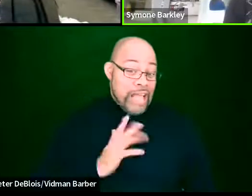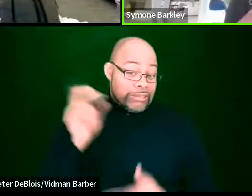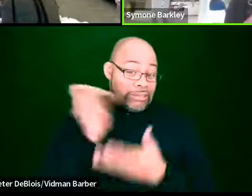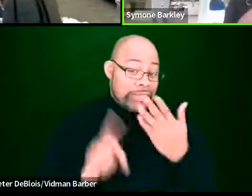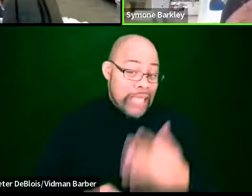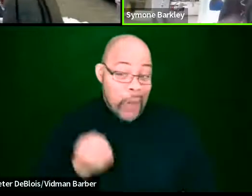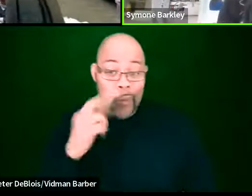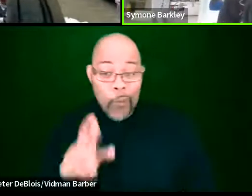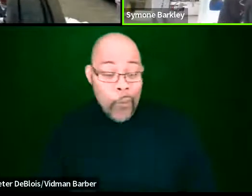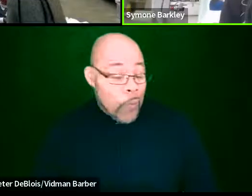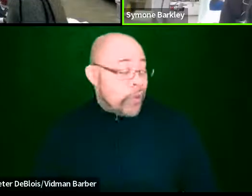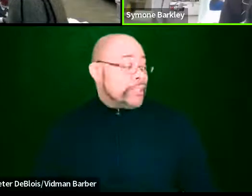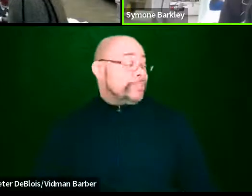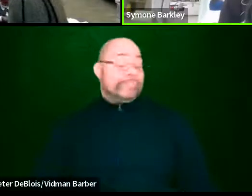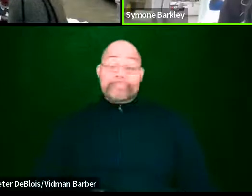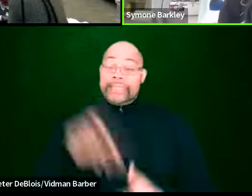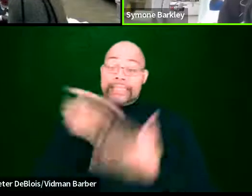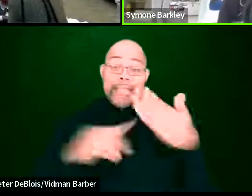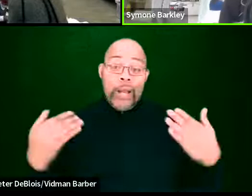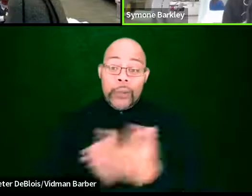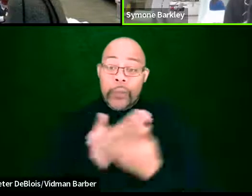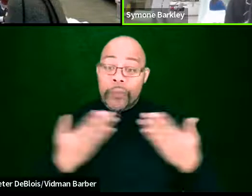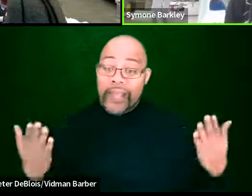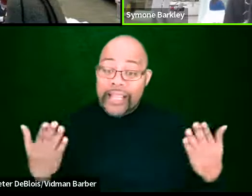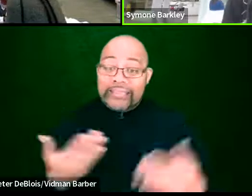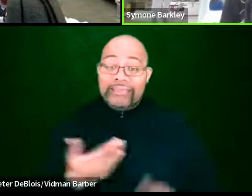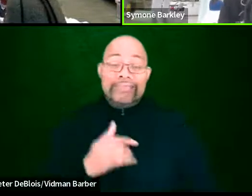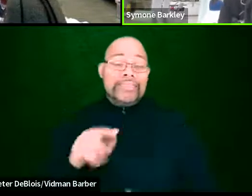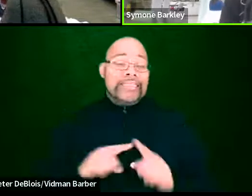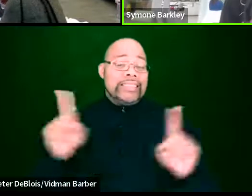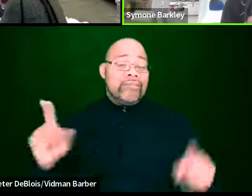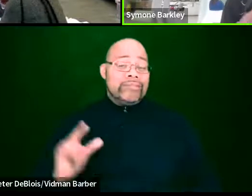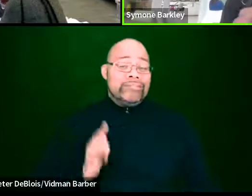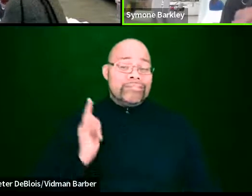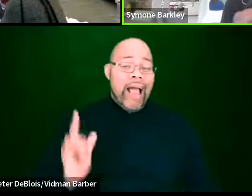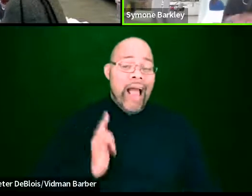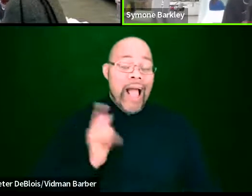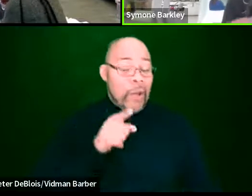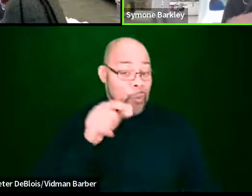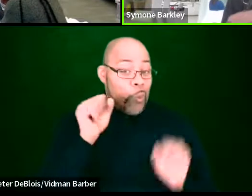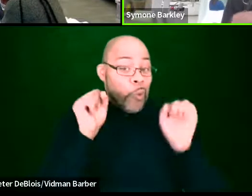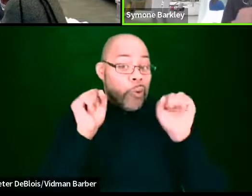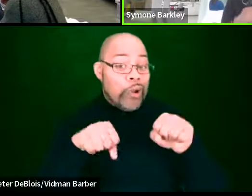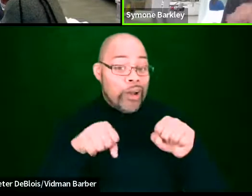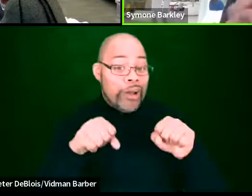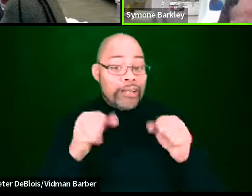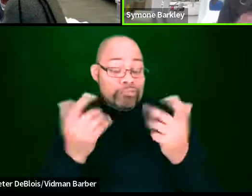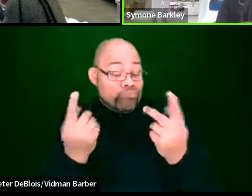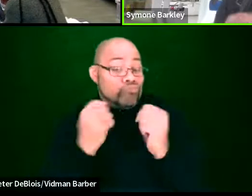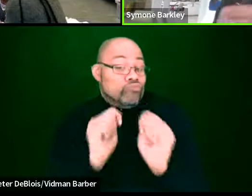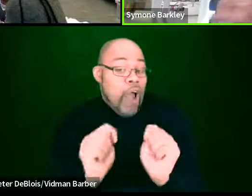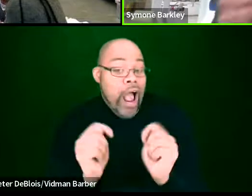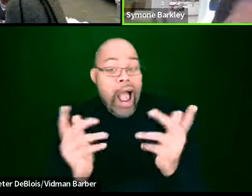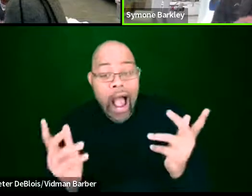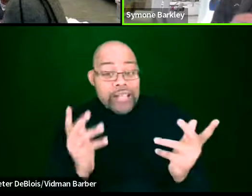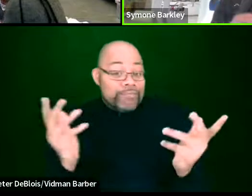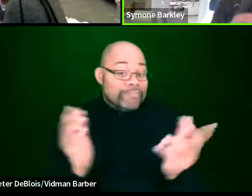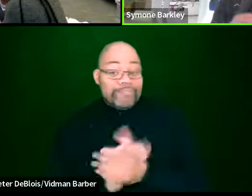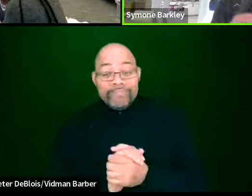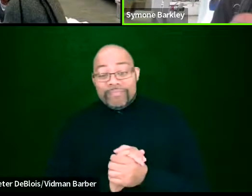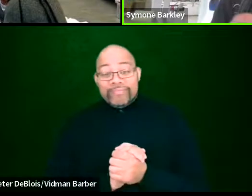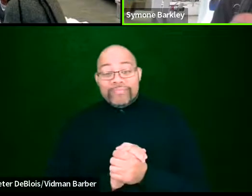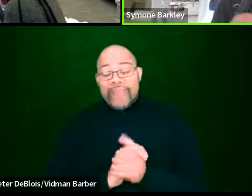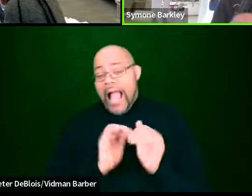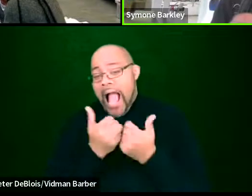or, design new things or different styles. You could be, trying out